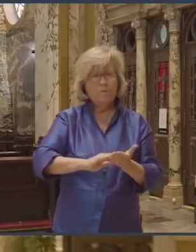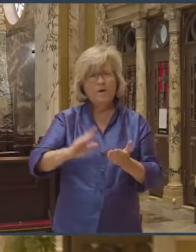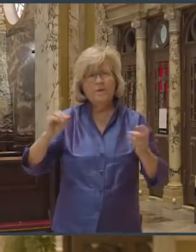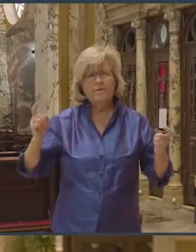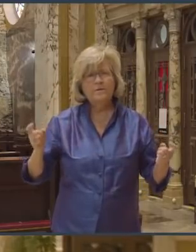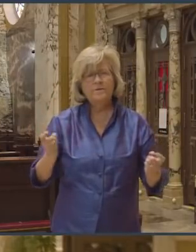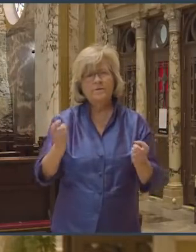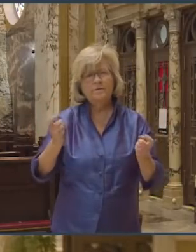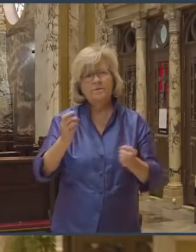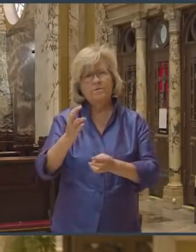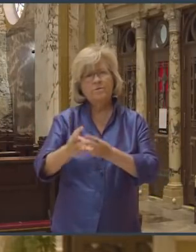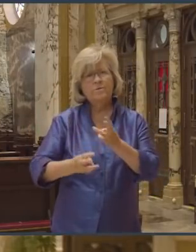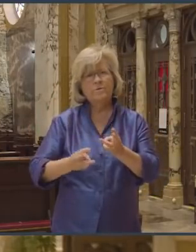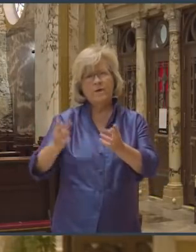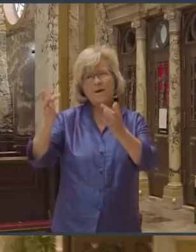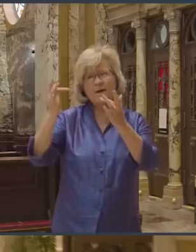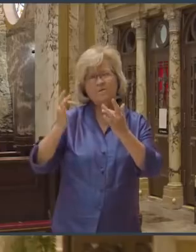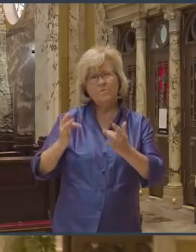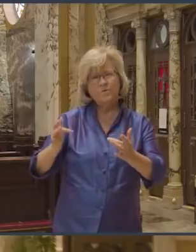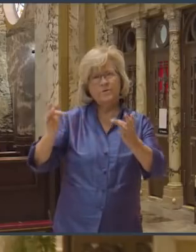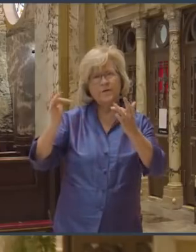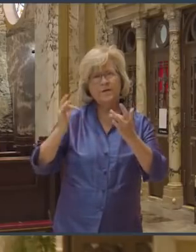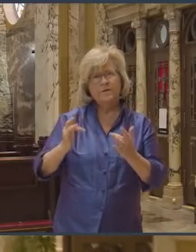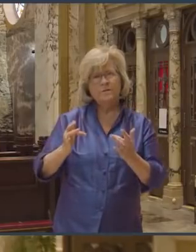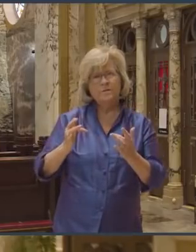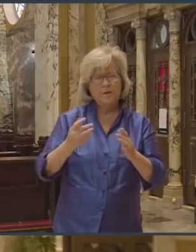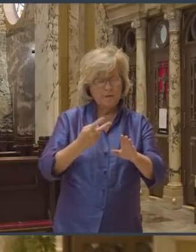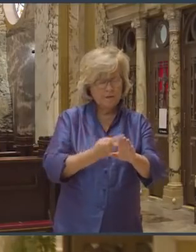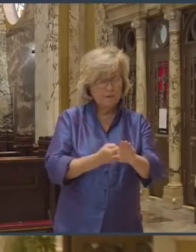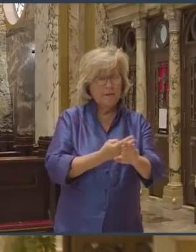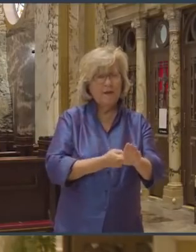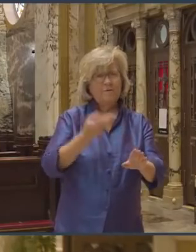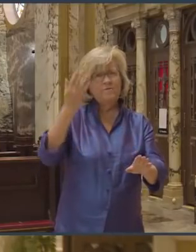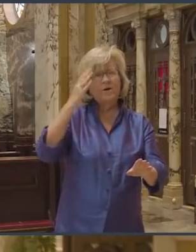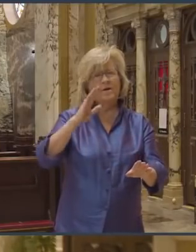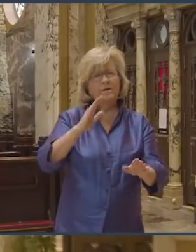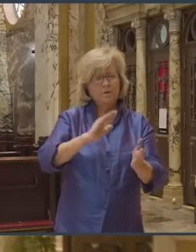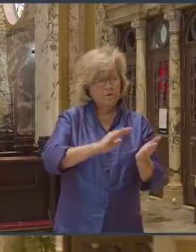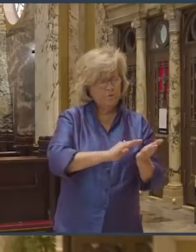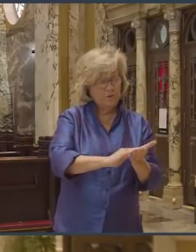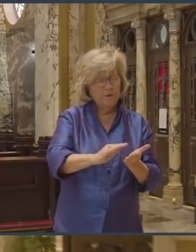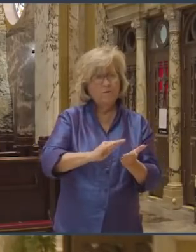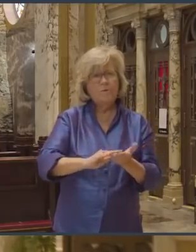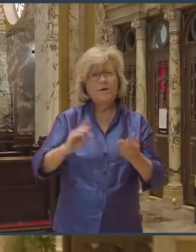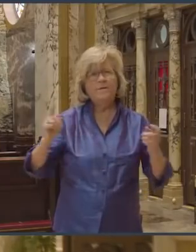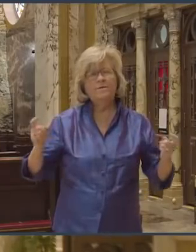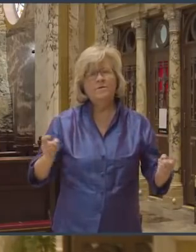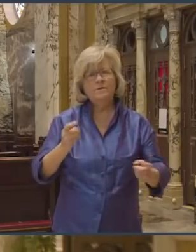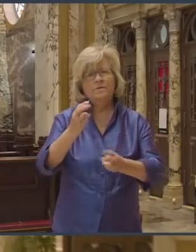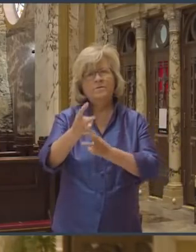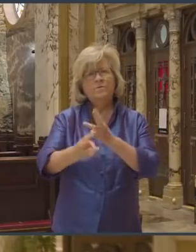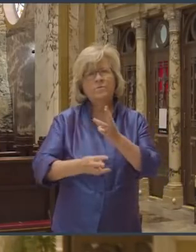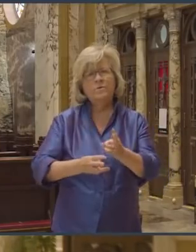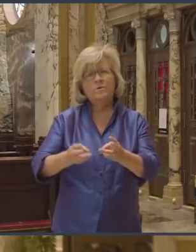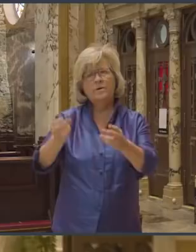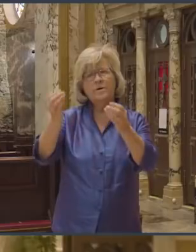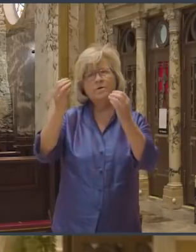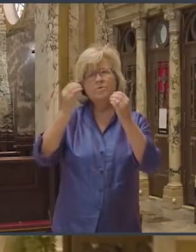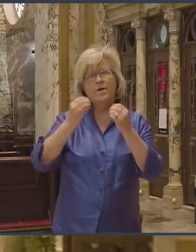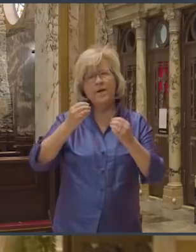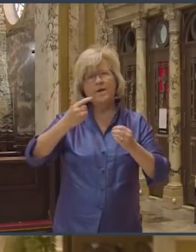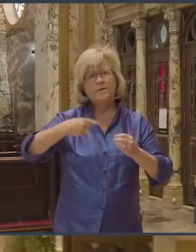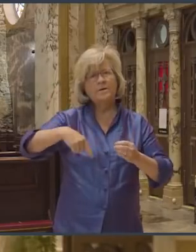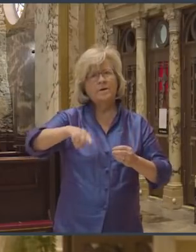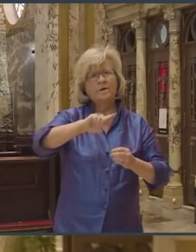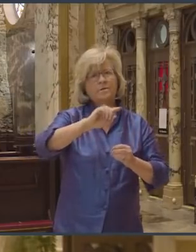sins of the world. Have mercy on us. Lamb of God, you take away the sins of the world.